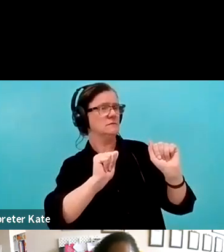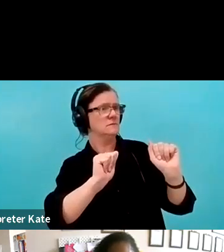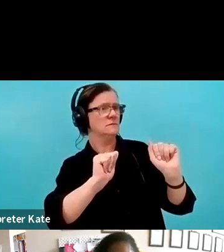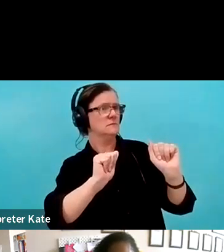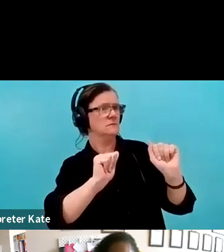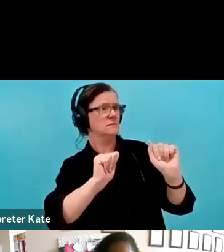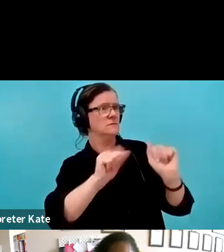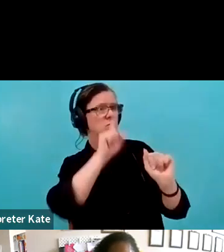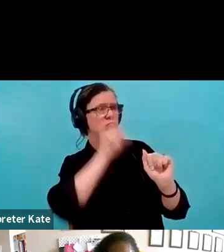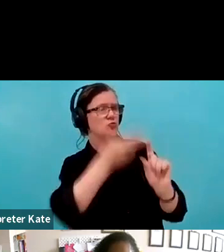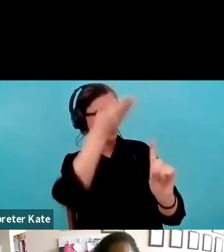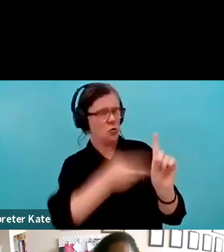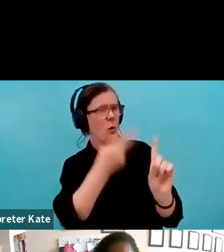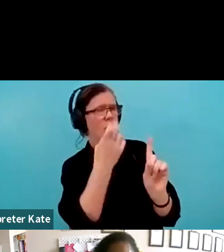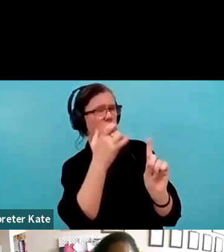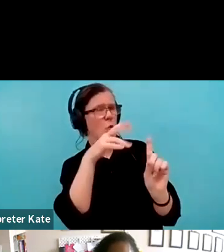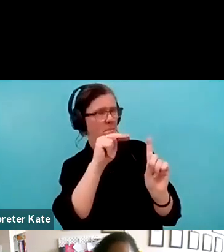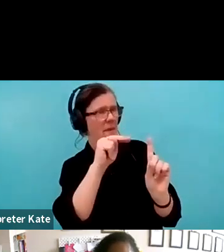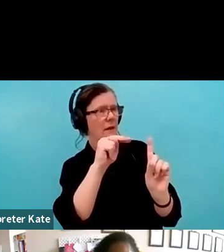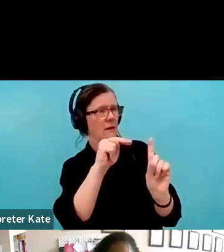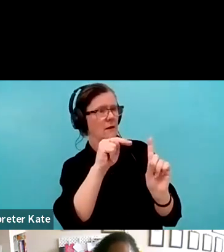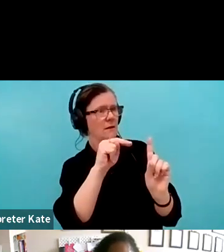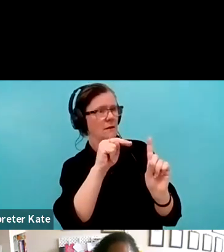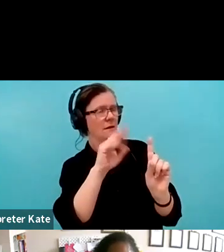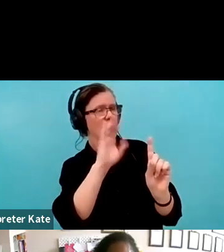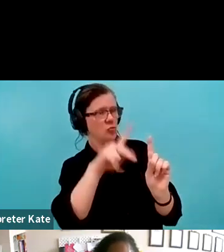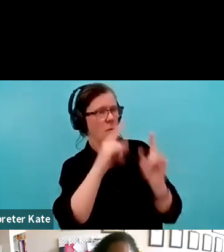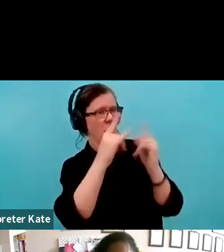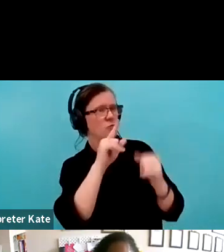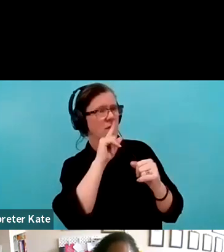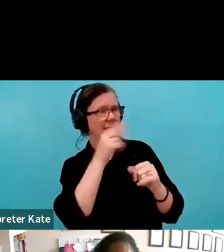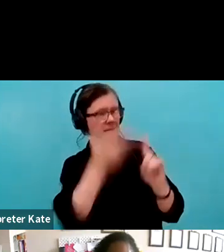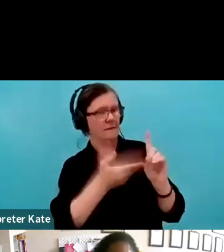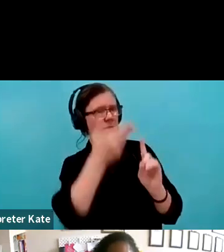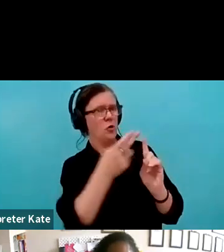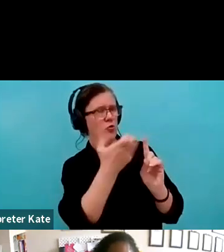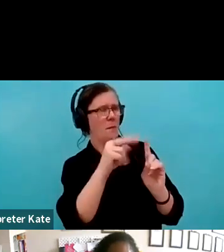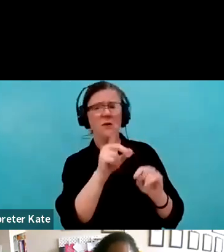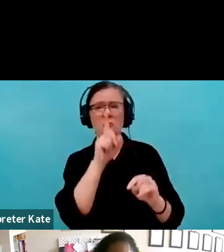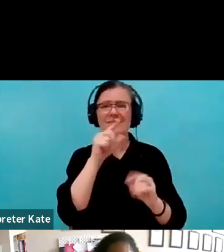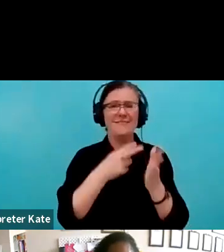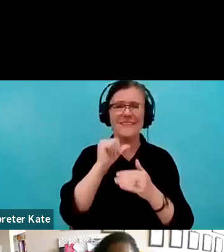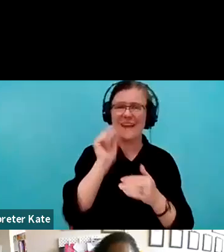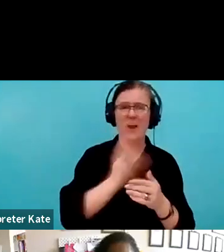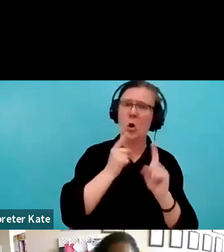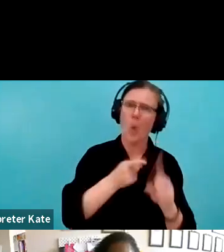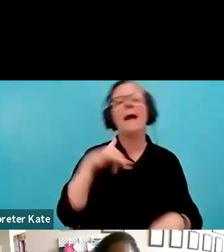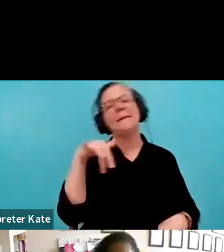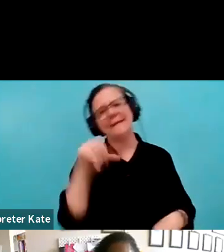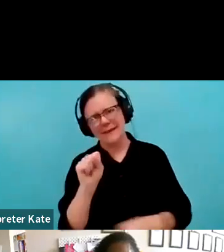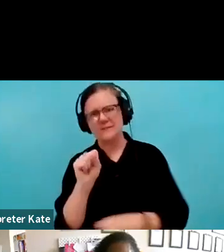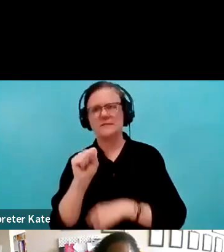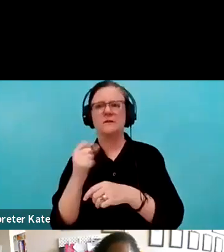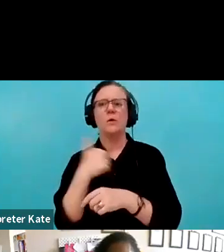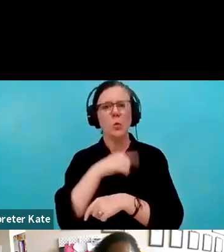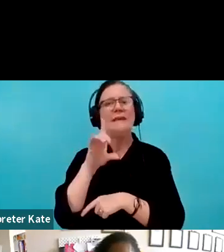human portraits of the characters in Crip Camp, to really humanize people? And we weren't really. I mean, of course we wanted